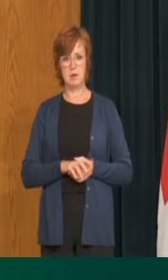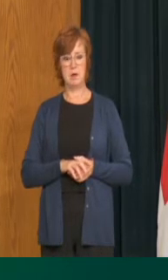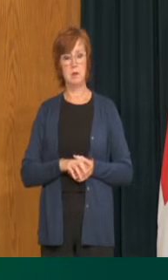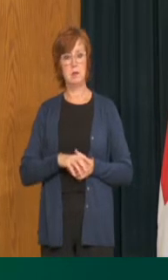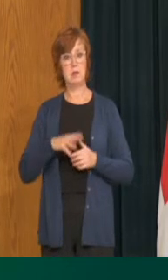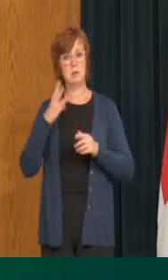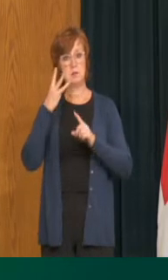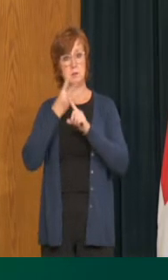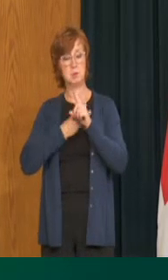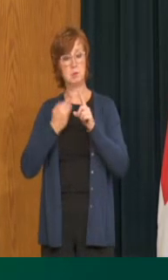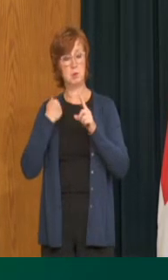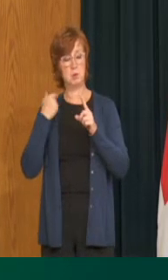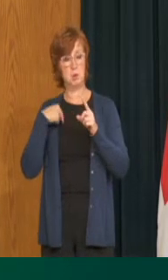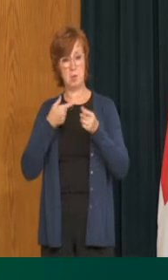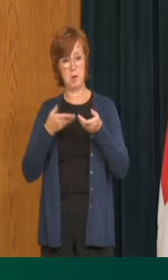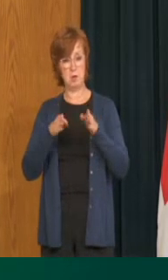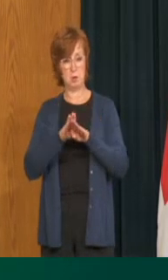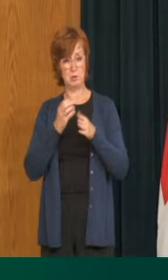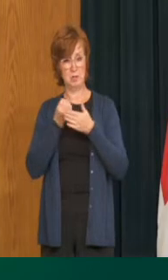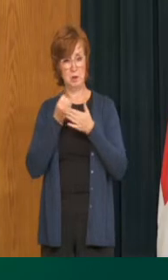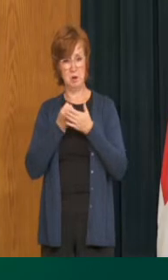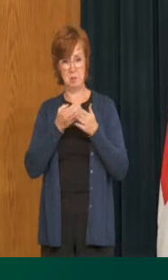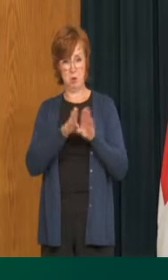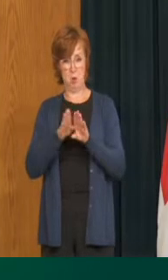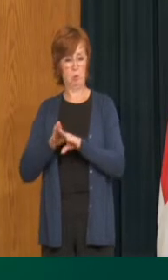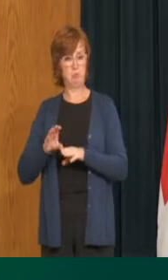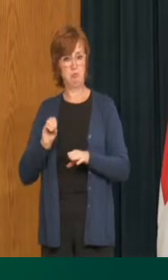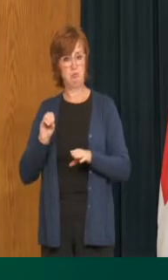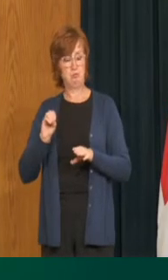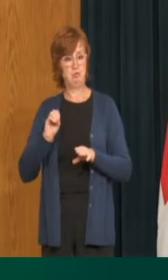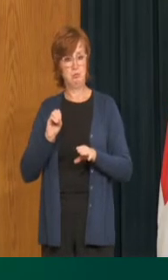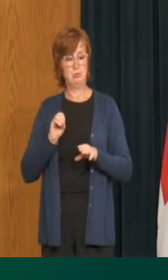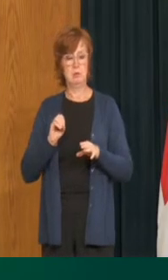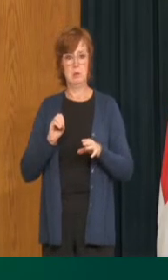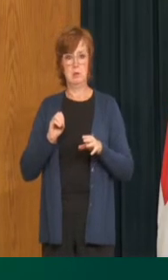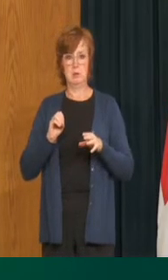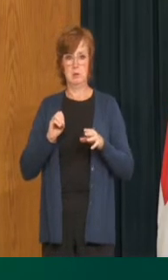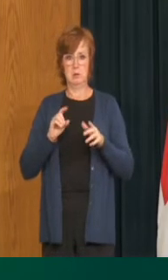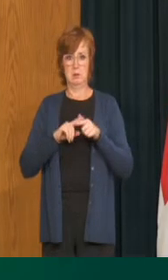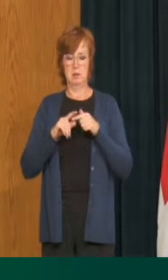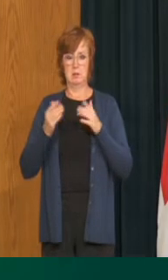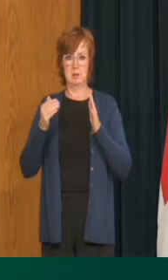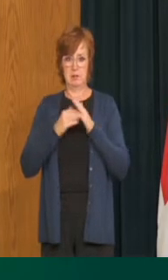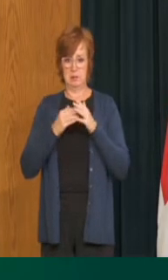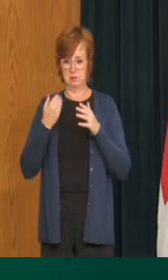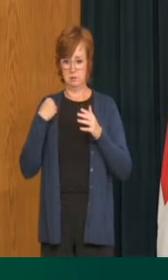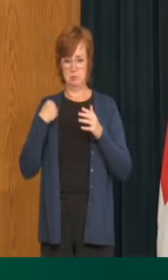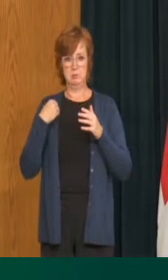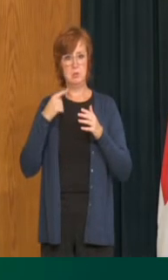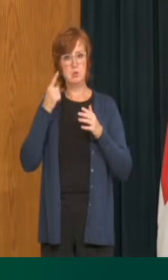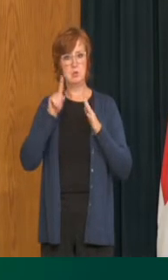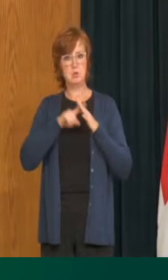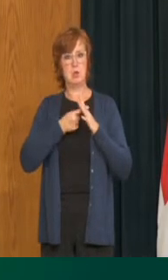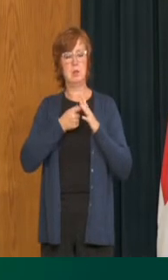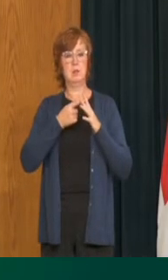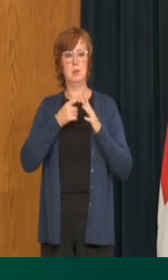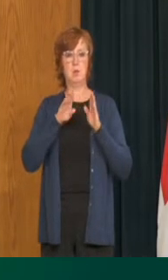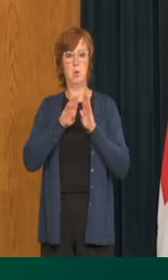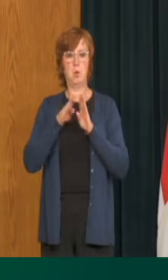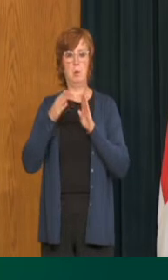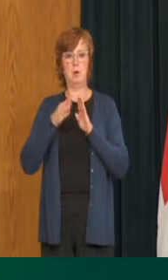than anywhere else in Canada. In saying that, we were among the very first to start to reopen those sectors of our economy, and we're familiar with